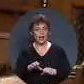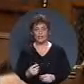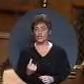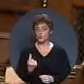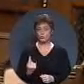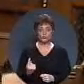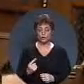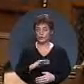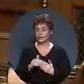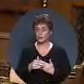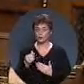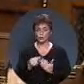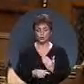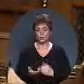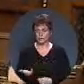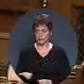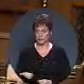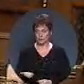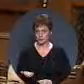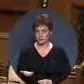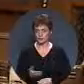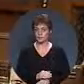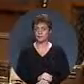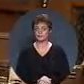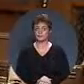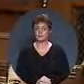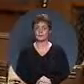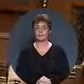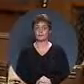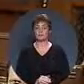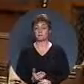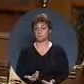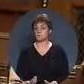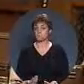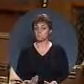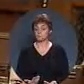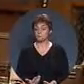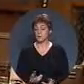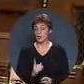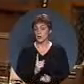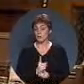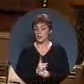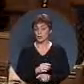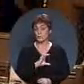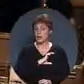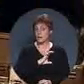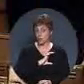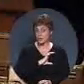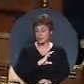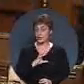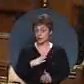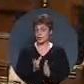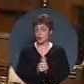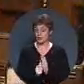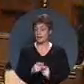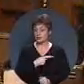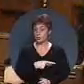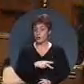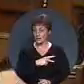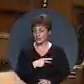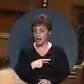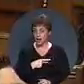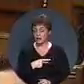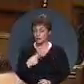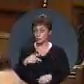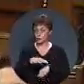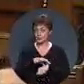that situation. Mr. Speaker, of course, policing is a provincial jurisdiction on that land as well. Mr. Speaker, we're going to continue to be involved with